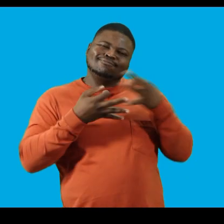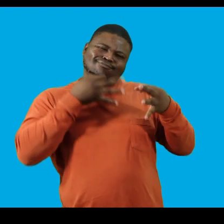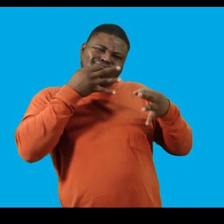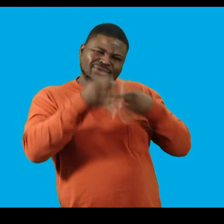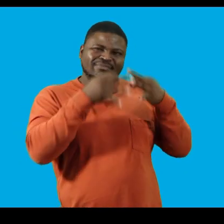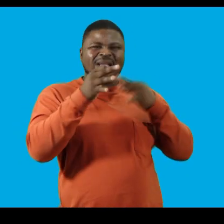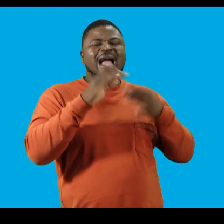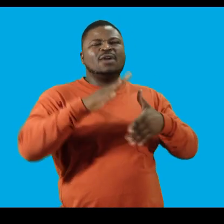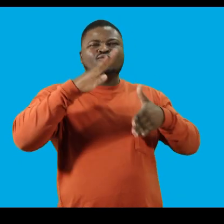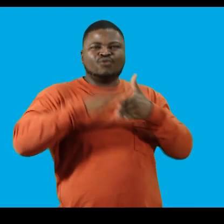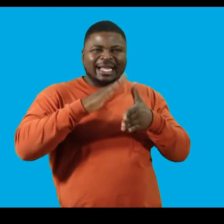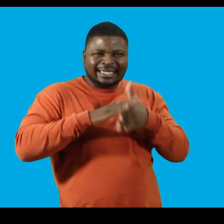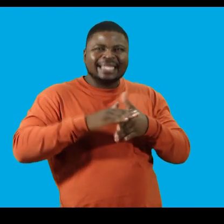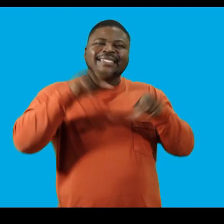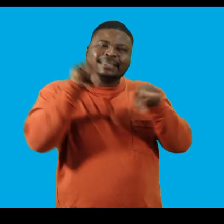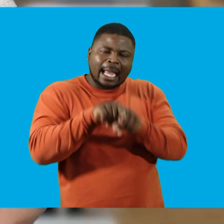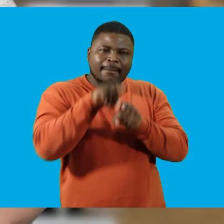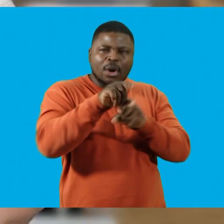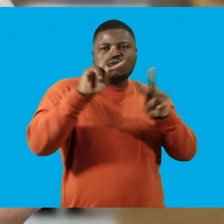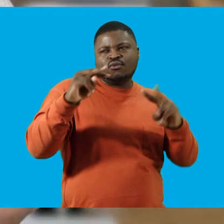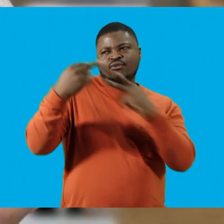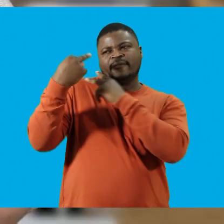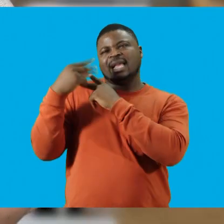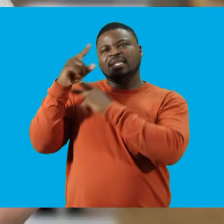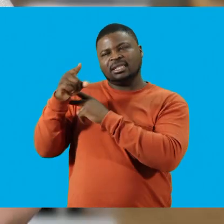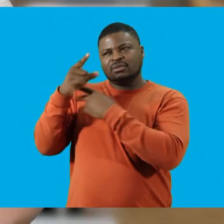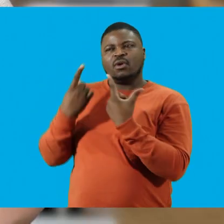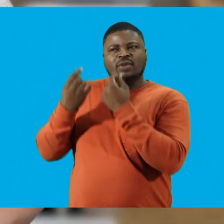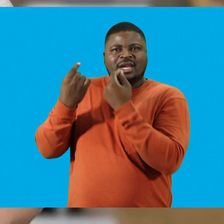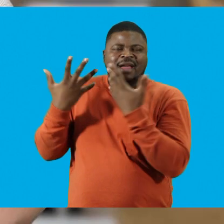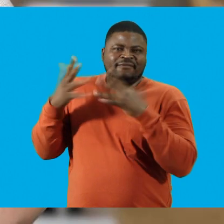to reason and reflect on what you've done.